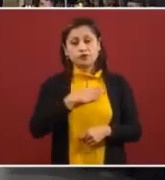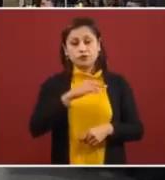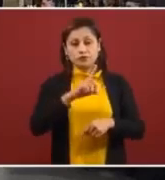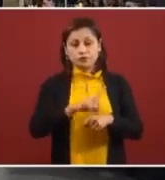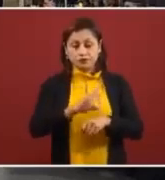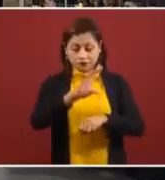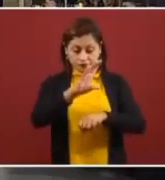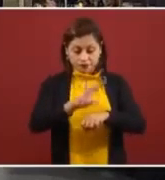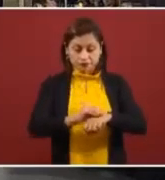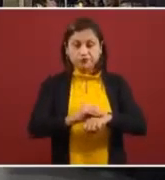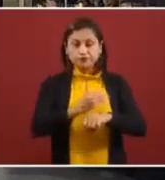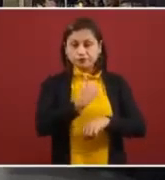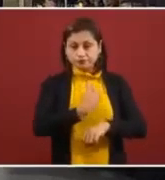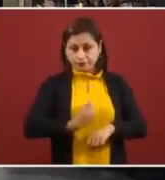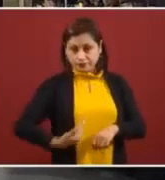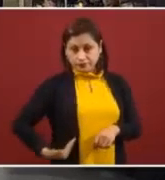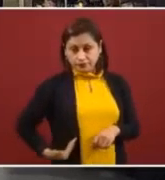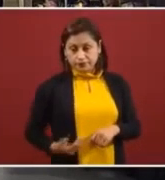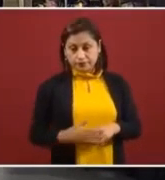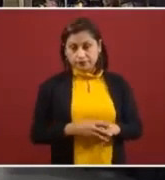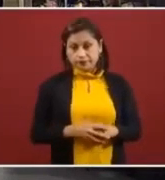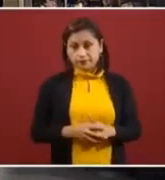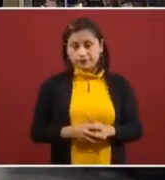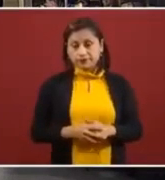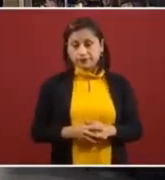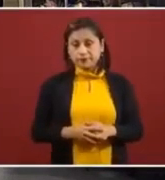Hello. With your permission.